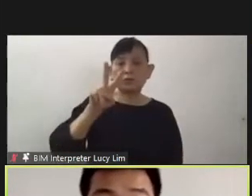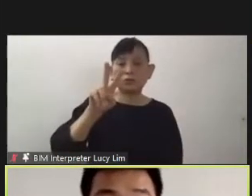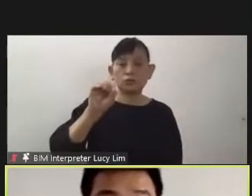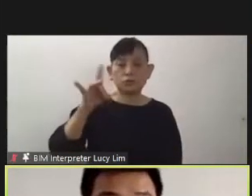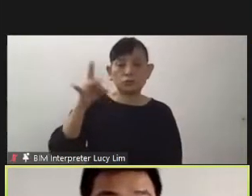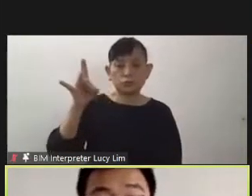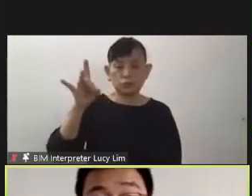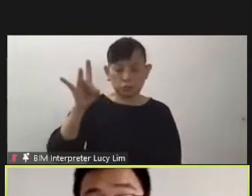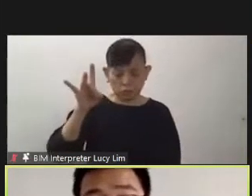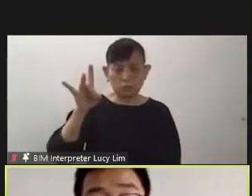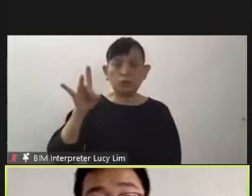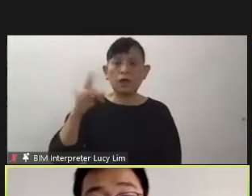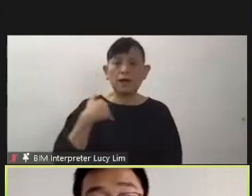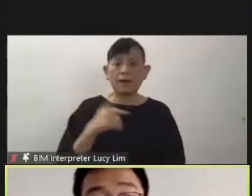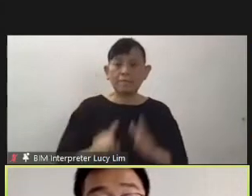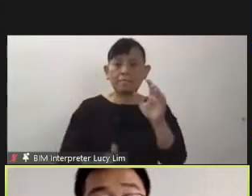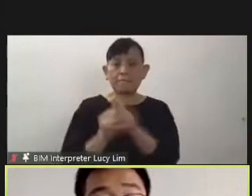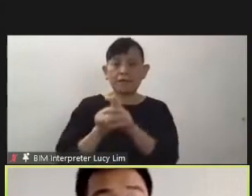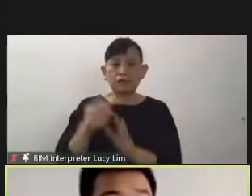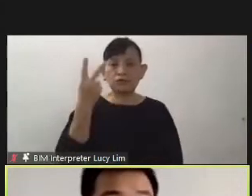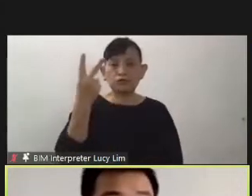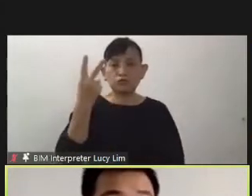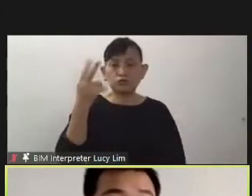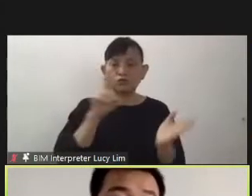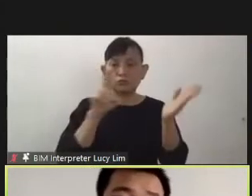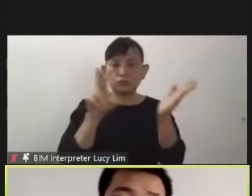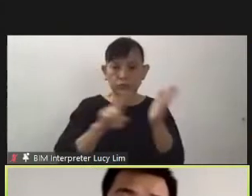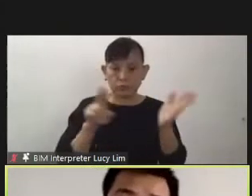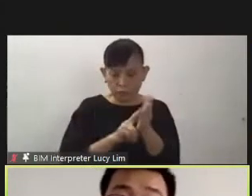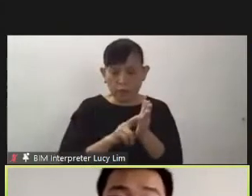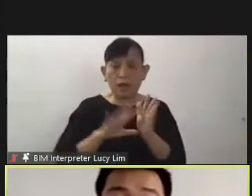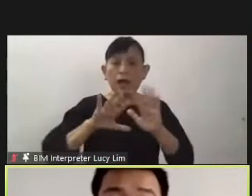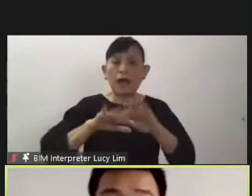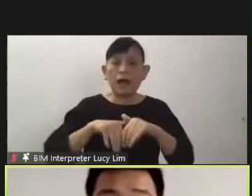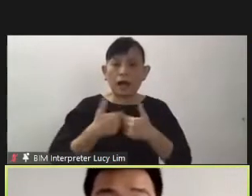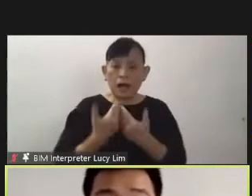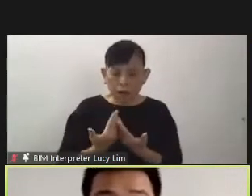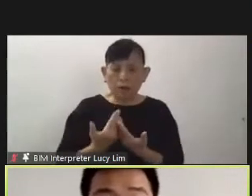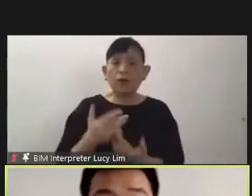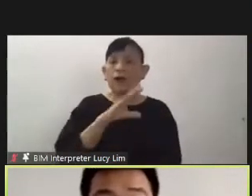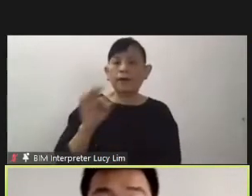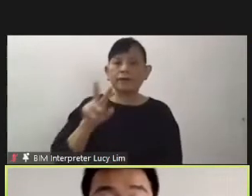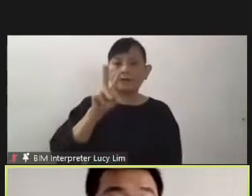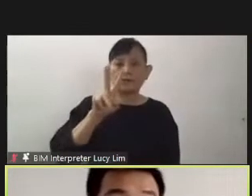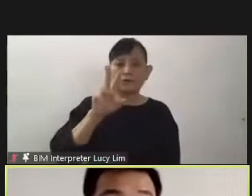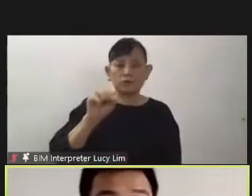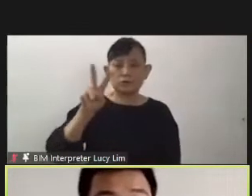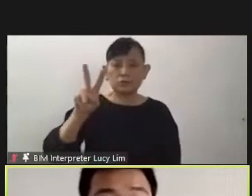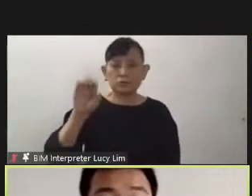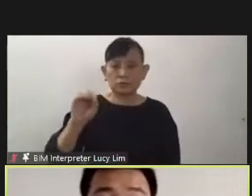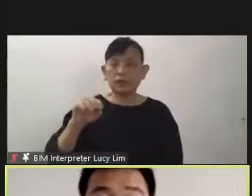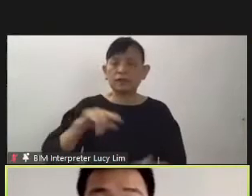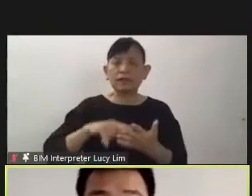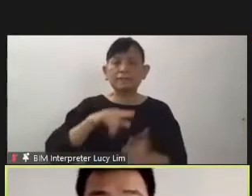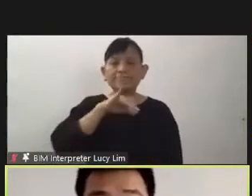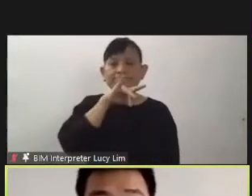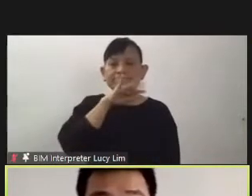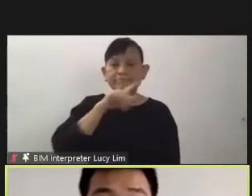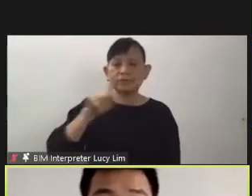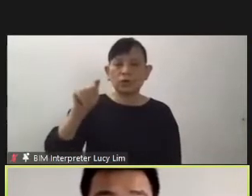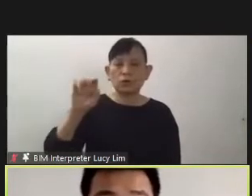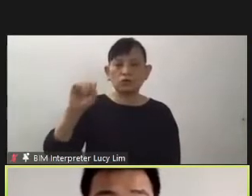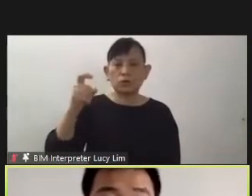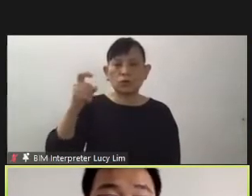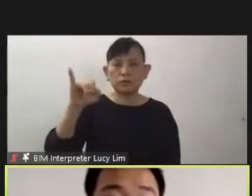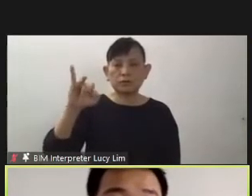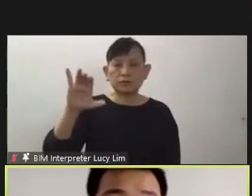as Recycling Need, to highlight the global broken system. And then in 2020, to highlight the toxic after effect of all this